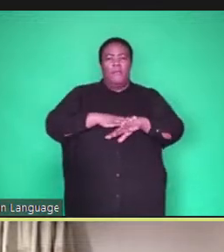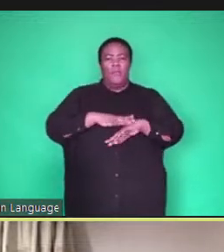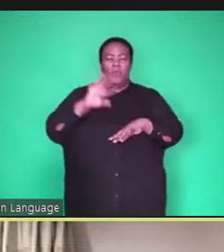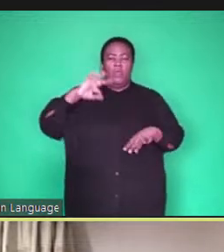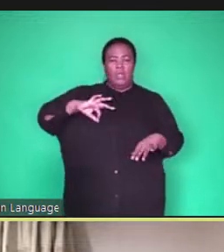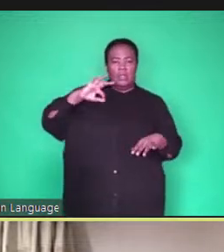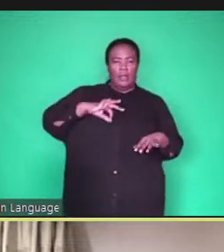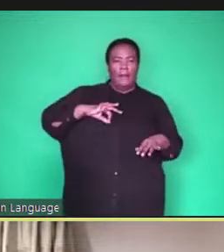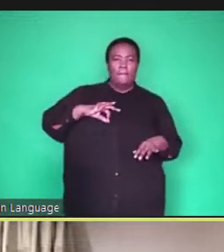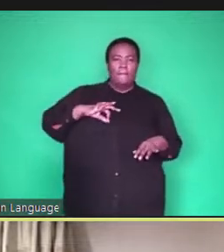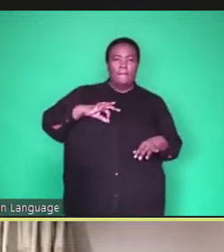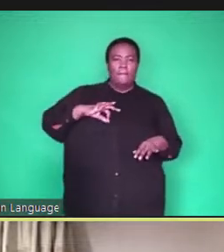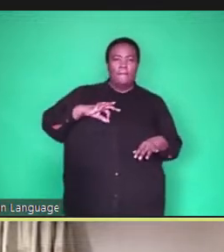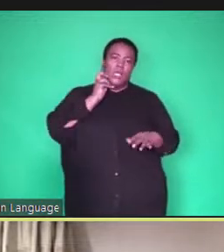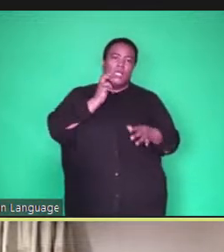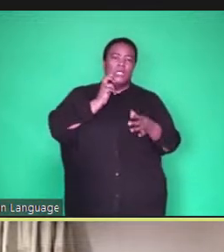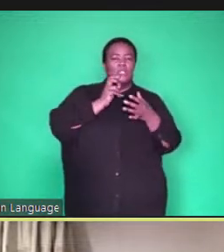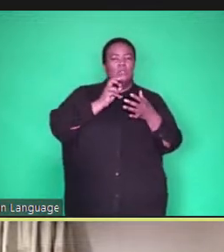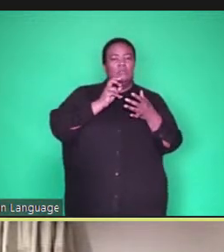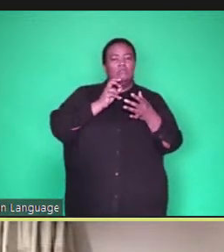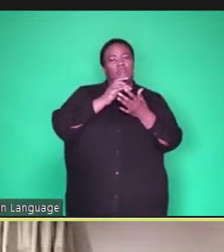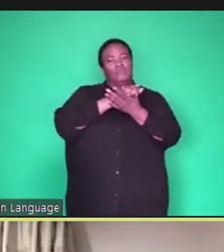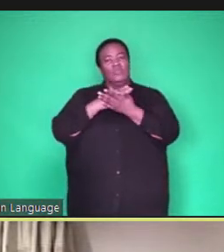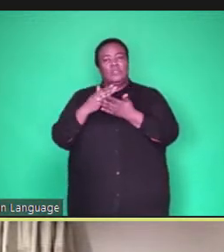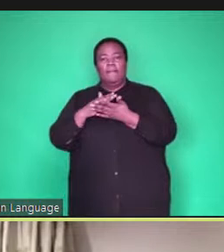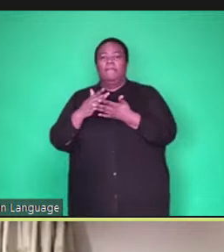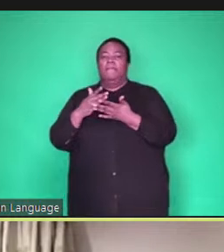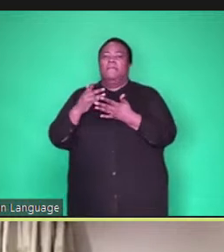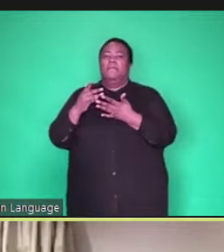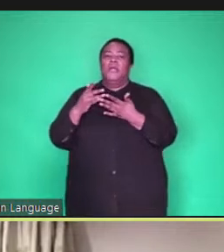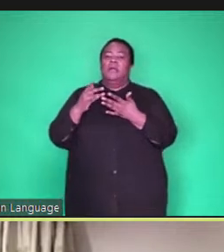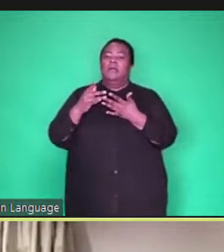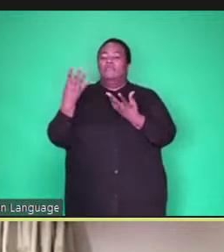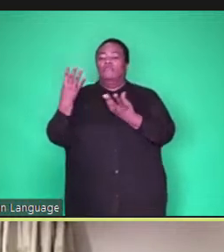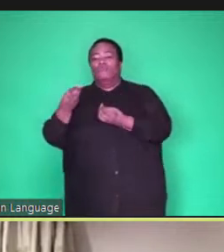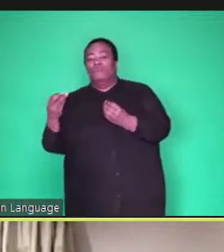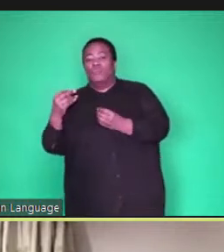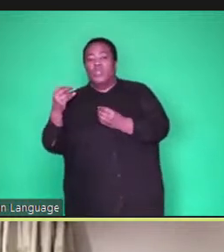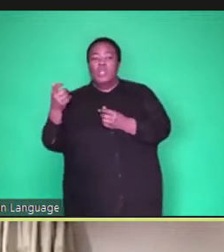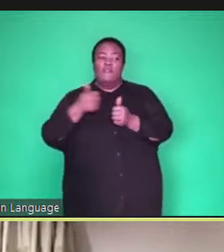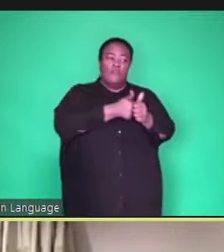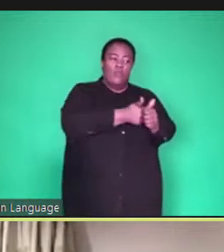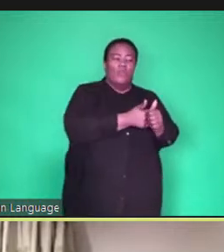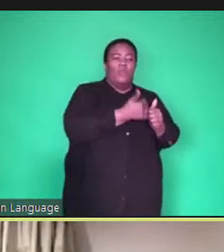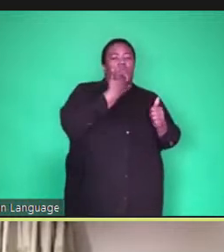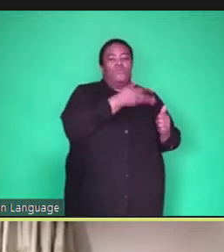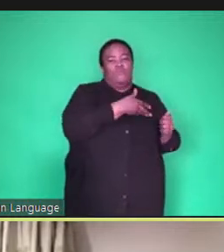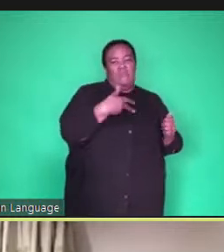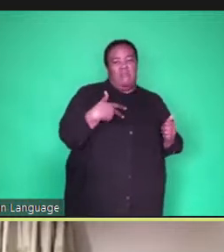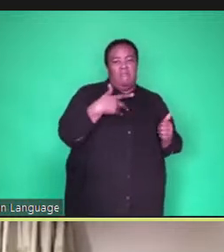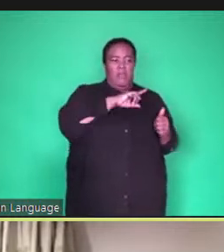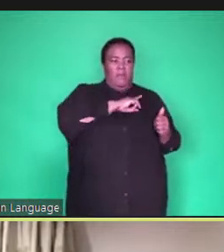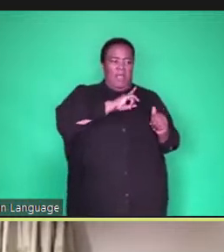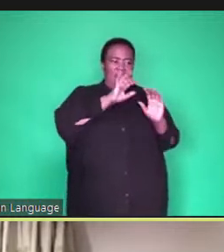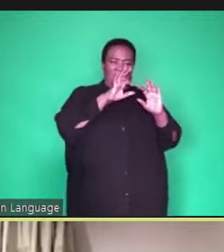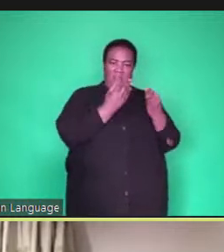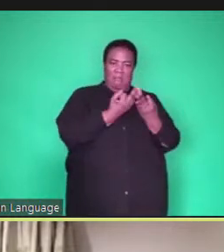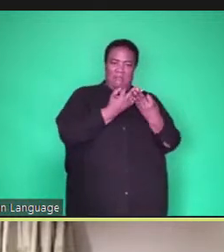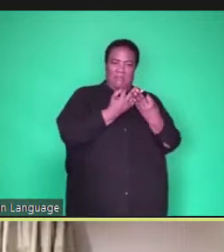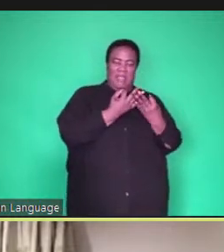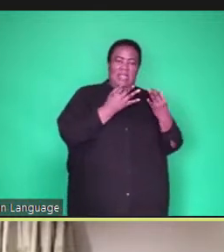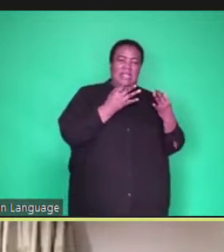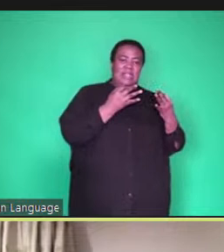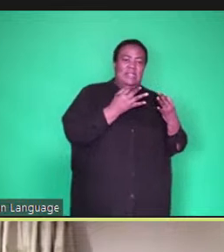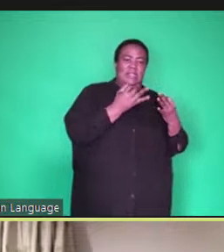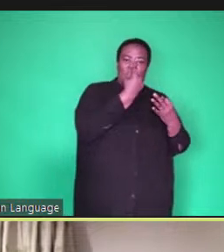heard, apparently from SADS and mostly to our mothers, so that the rest of the family can stay in place.